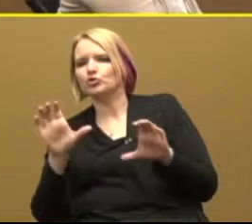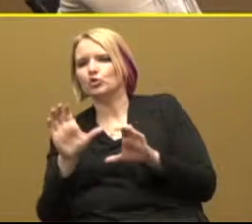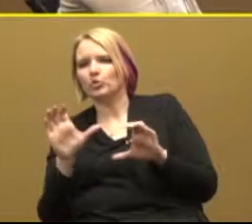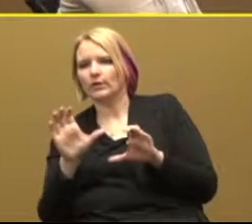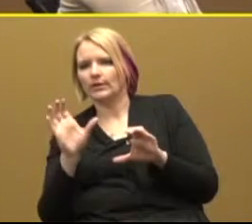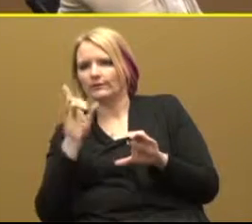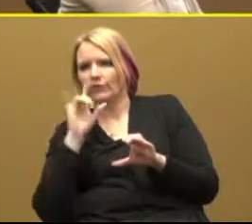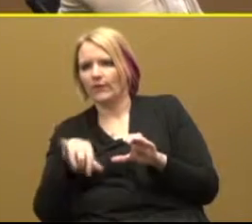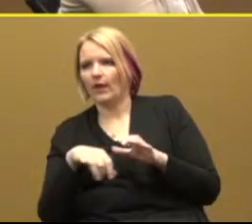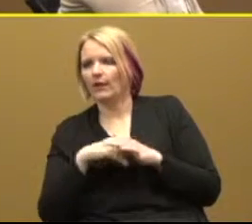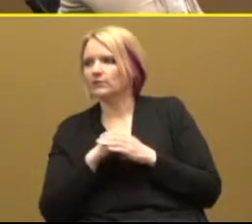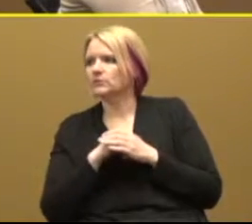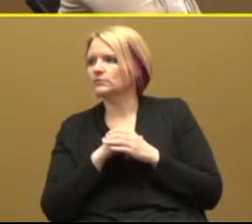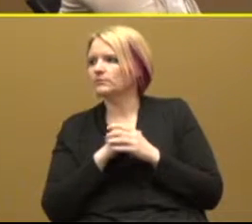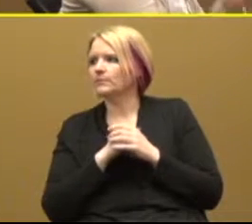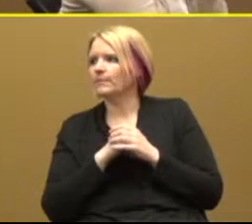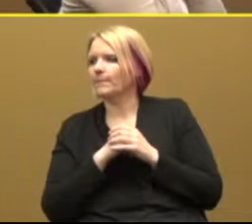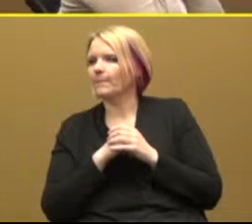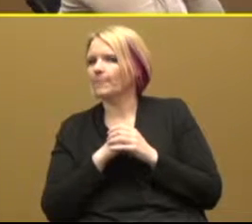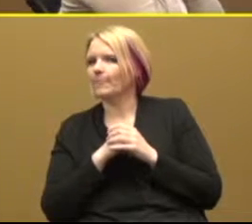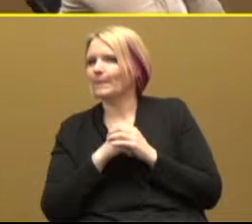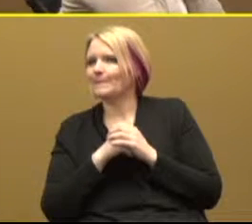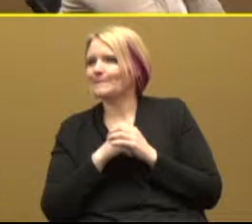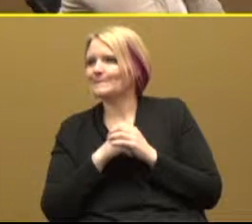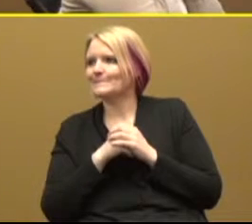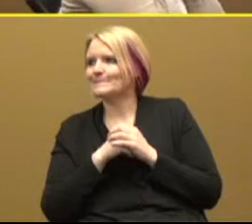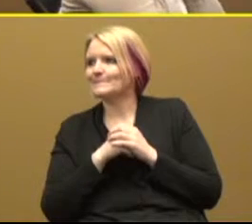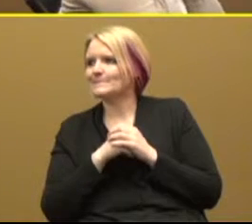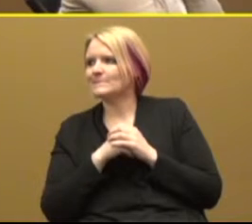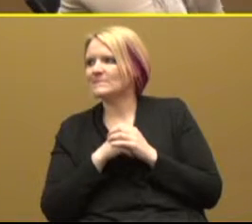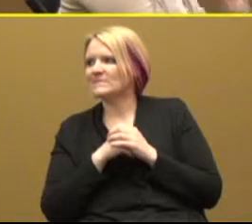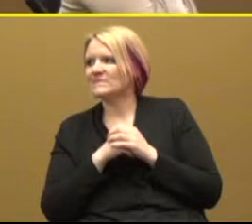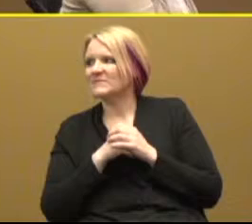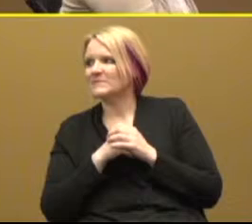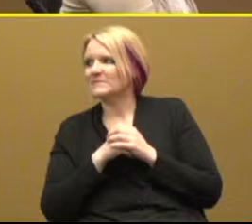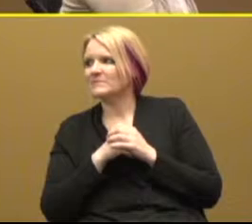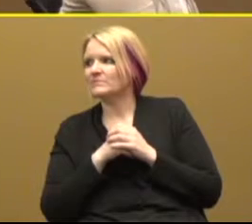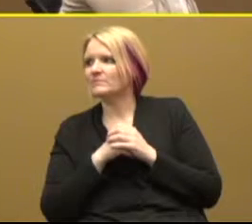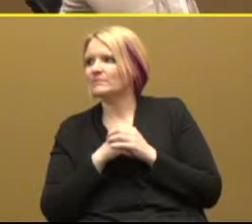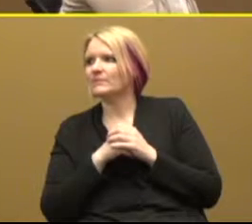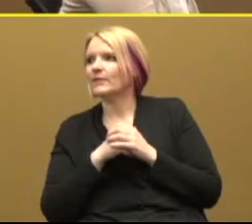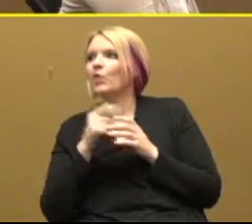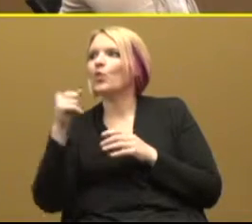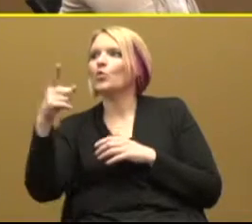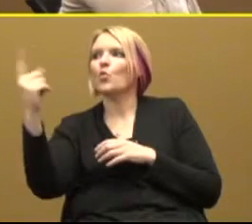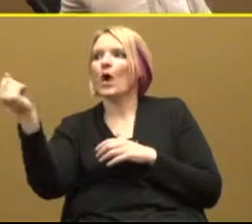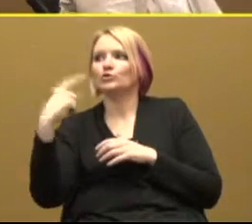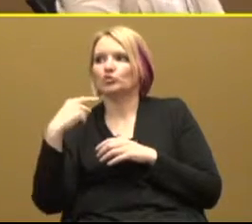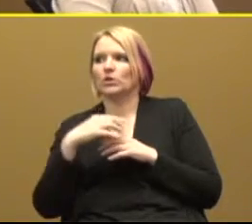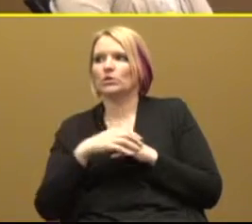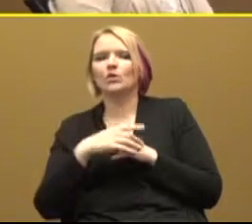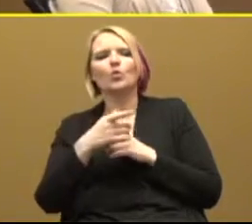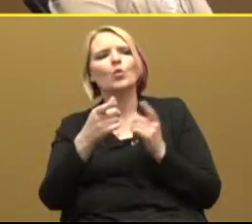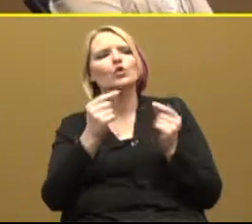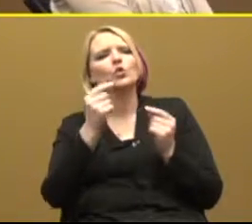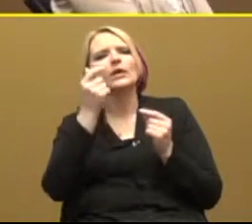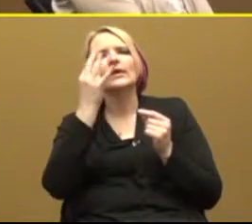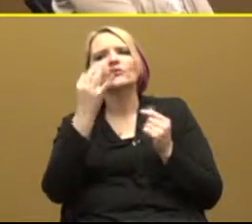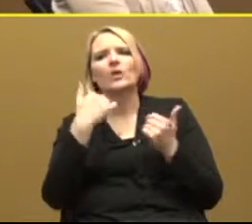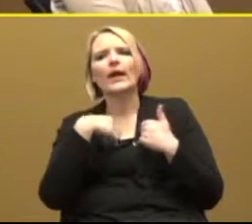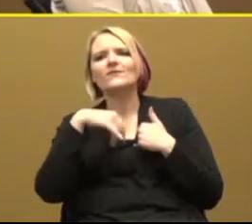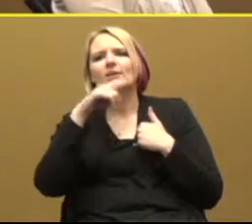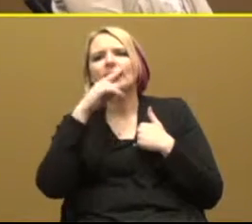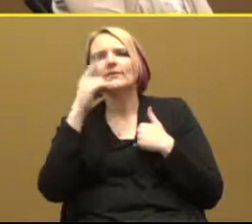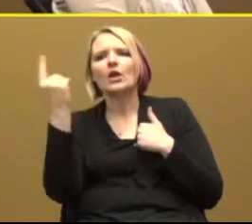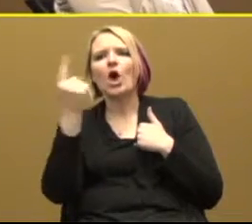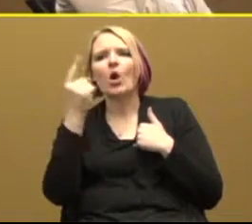on this. And then I want to do, over some time, yes. What do you do if you have a kid who just always goes to the